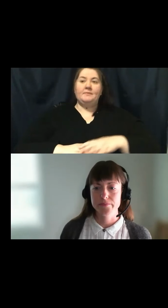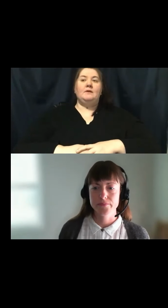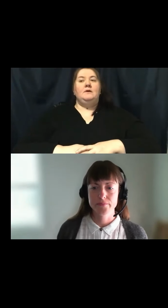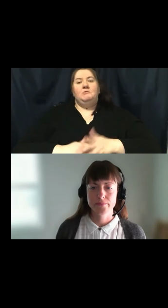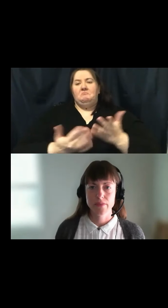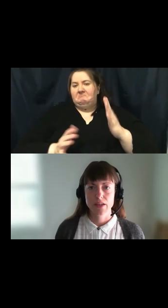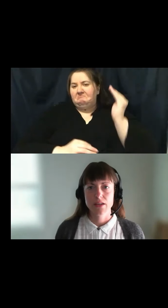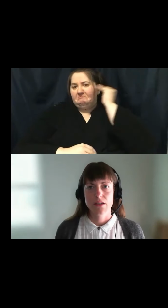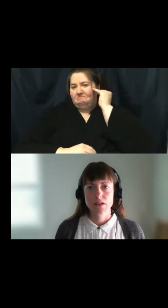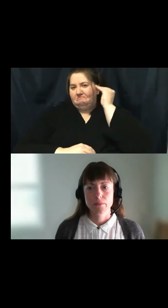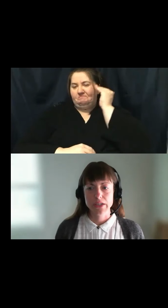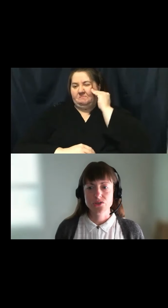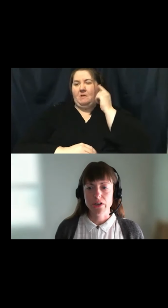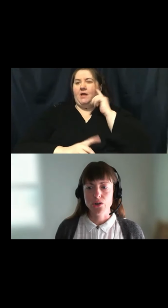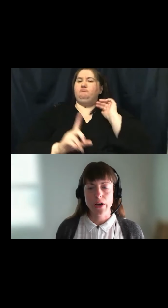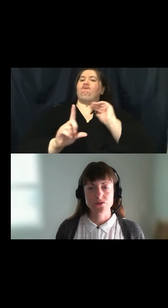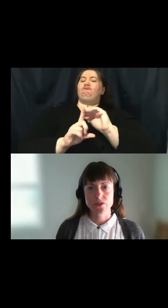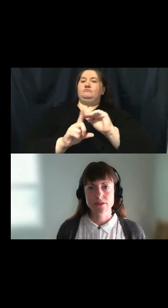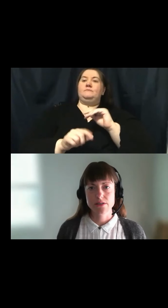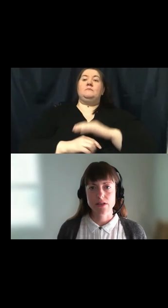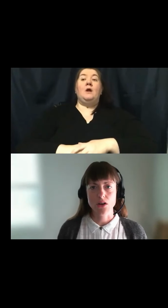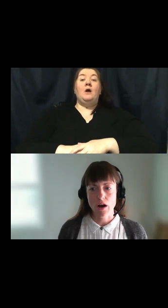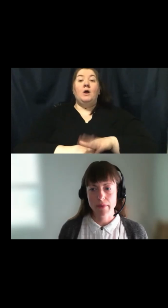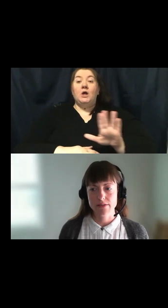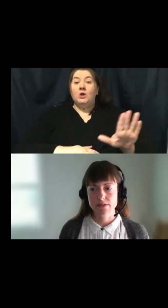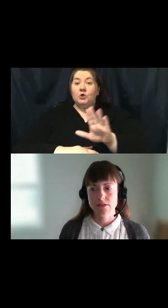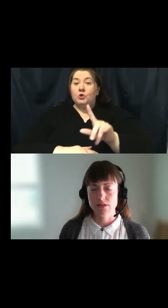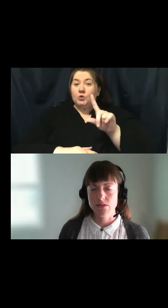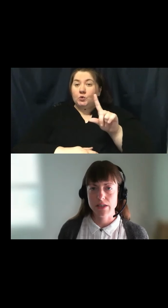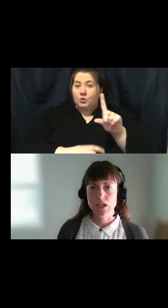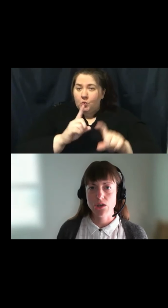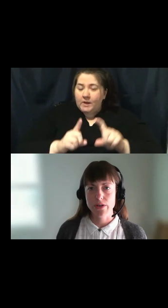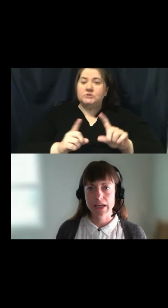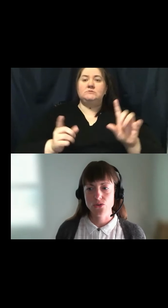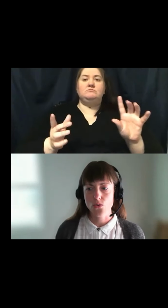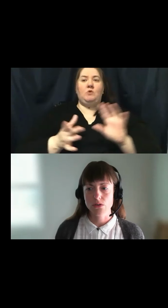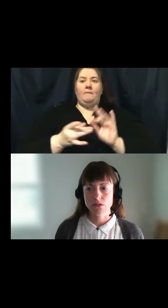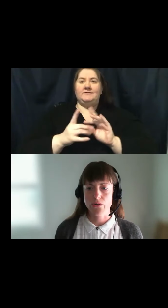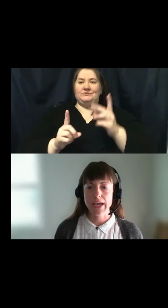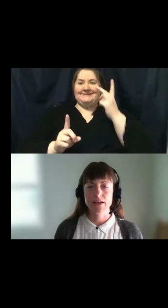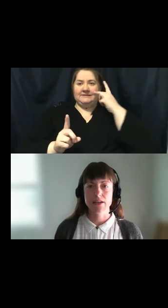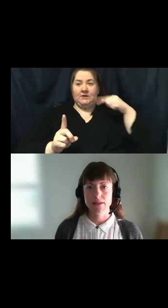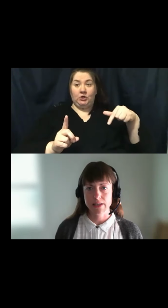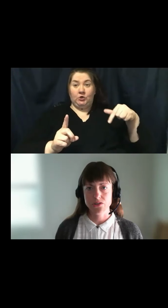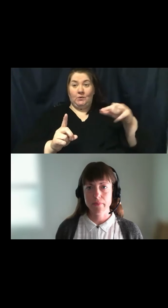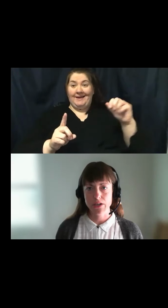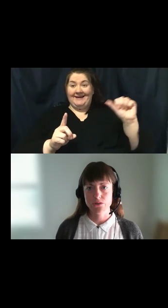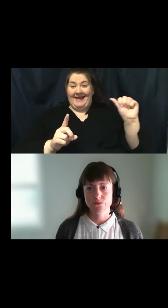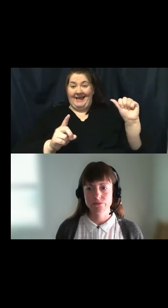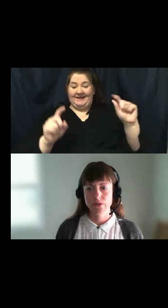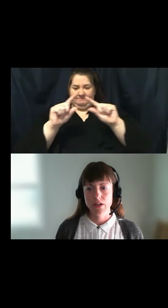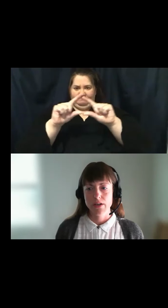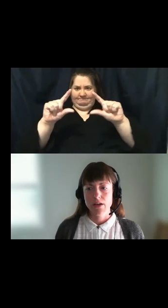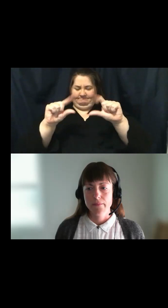reminder. Please share your questions and comments using the Q&A tool located in the center